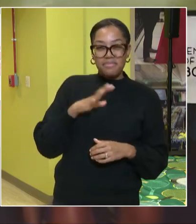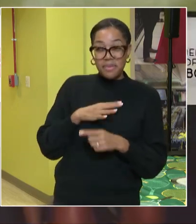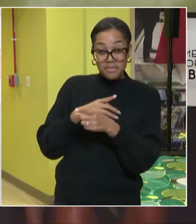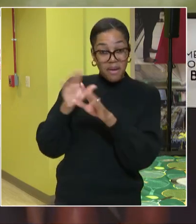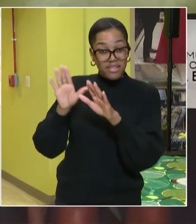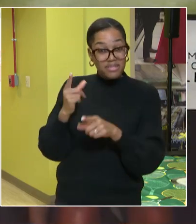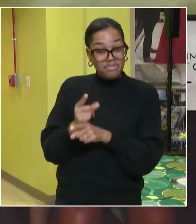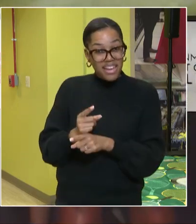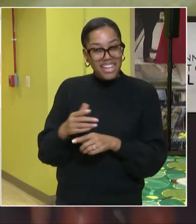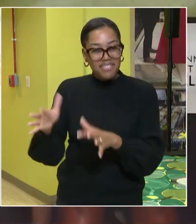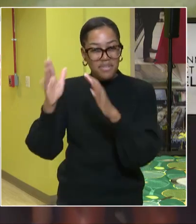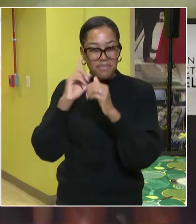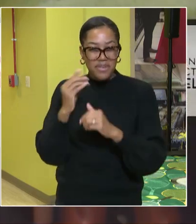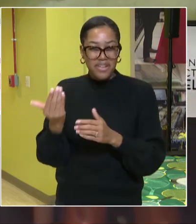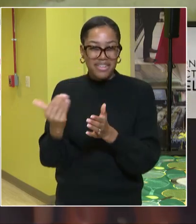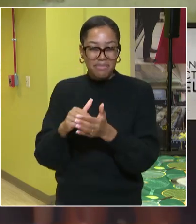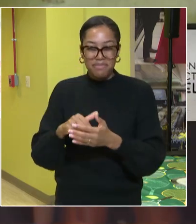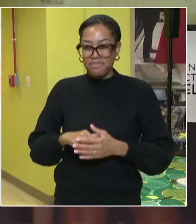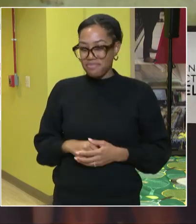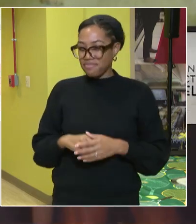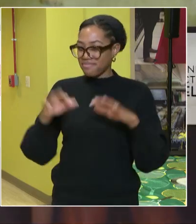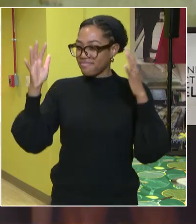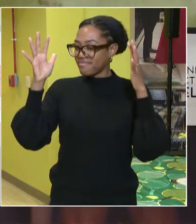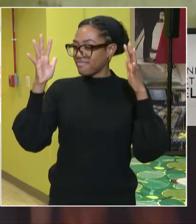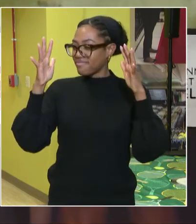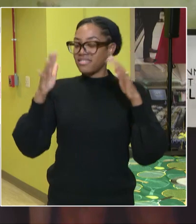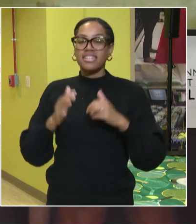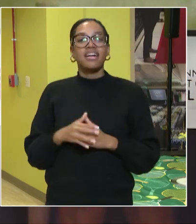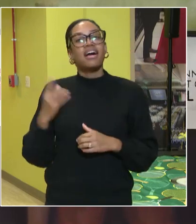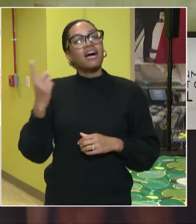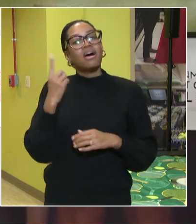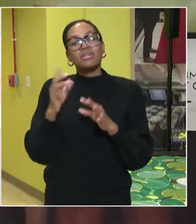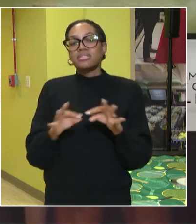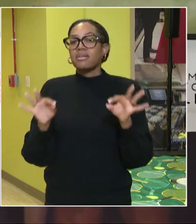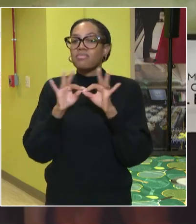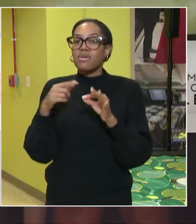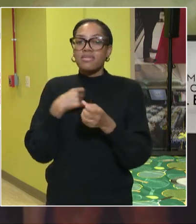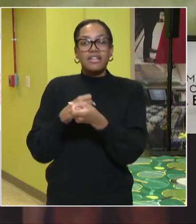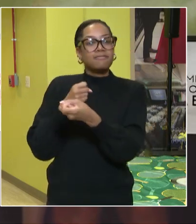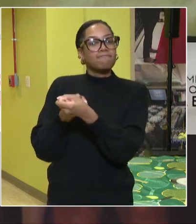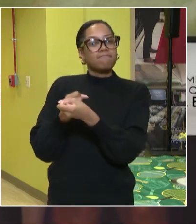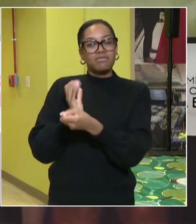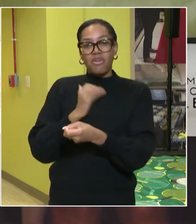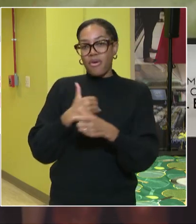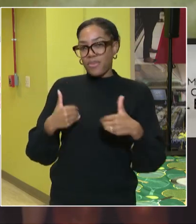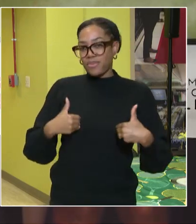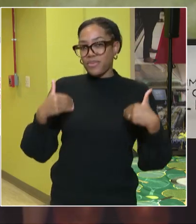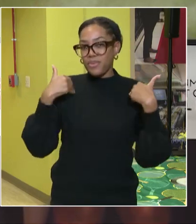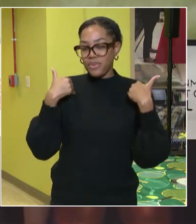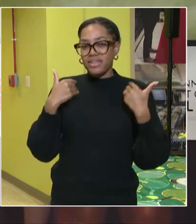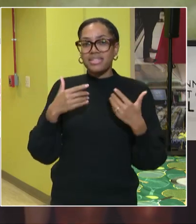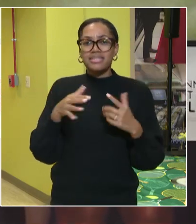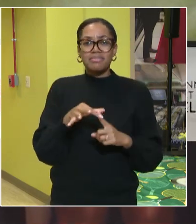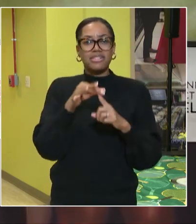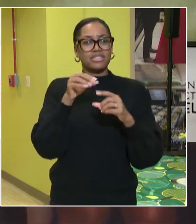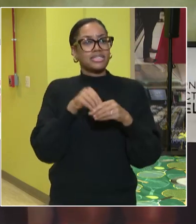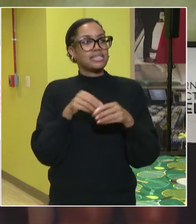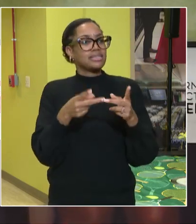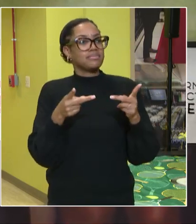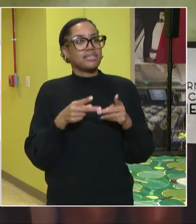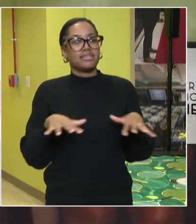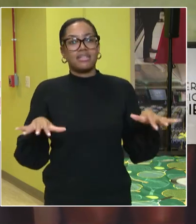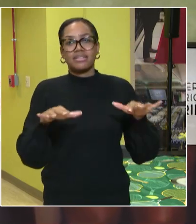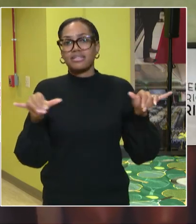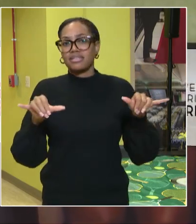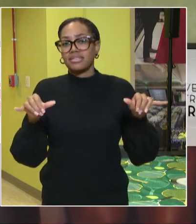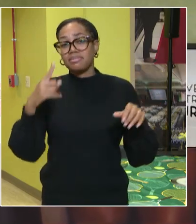Give it up for Tatum again. It's always important that we affirm our youth in spaces because they could be so